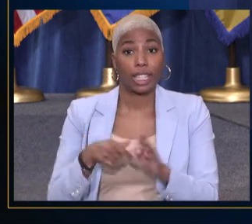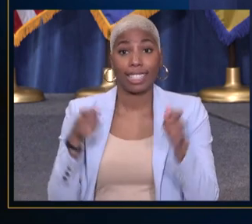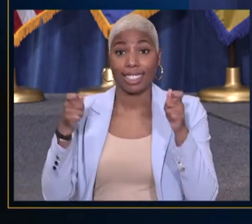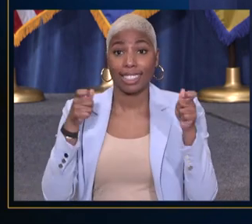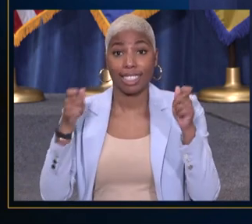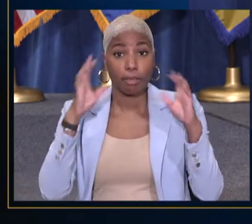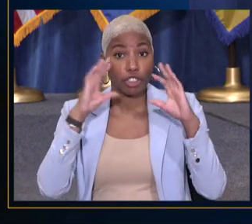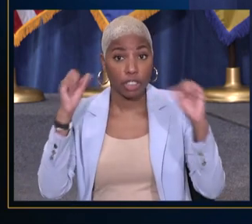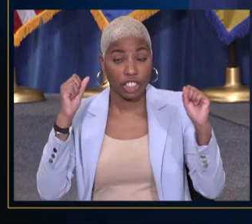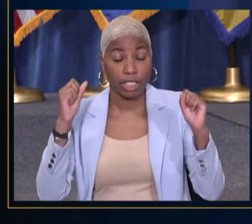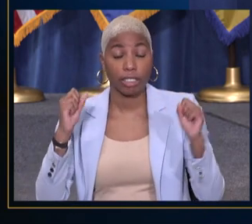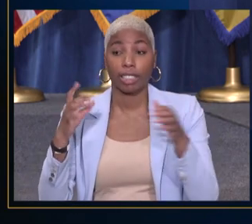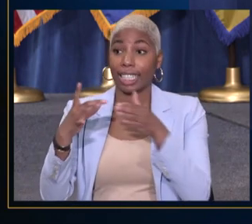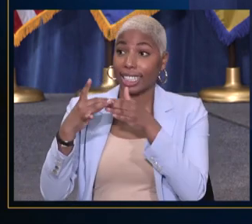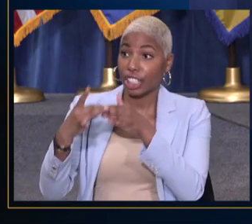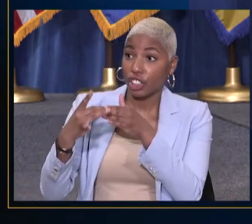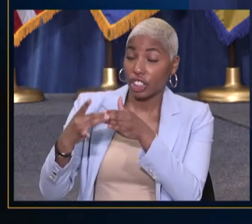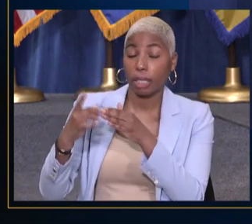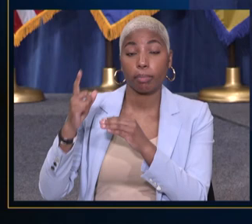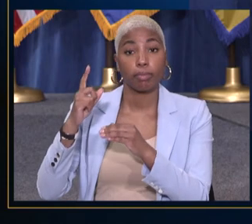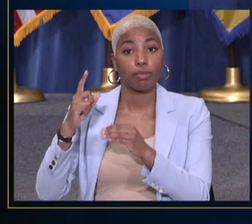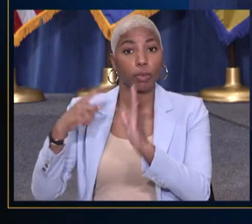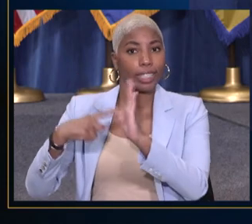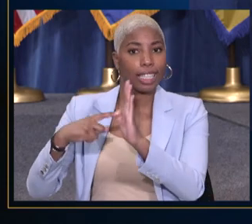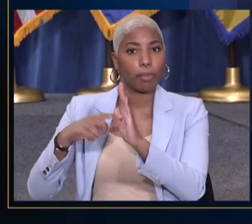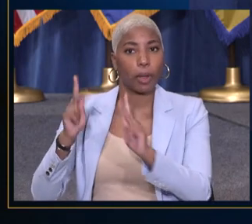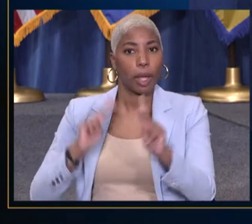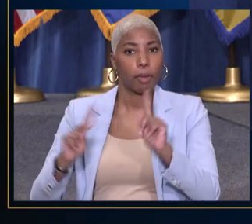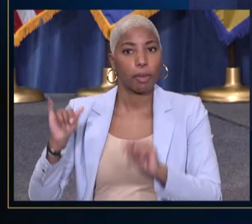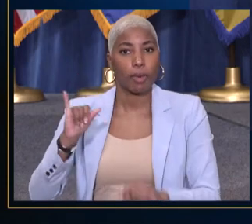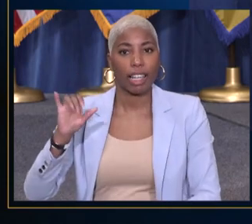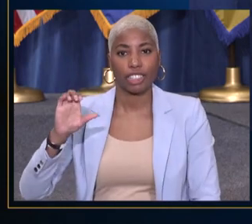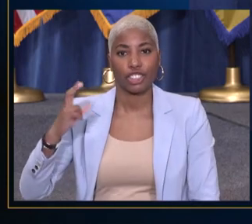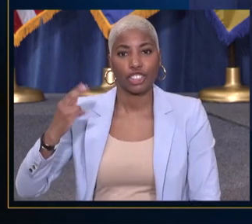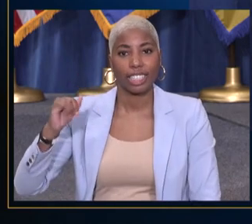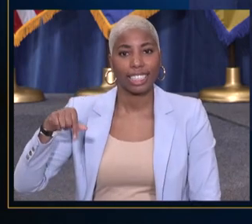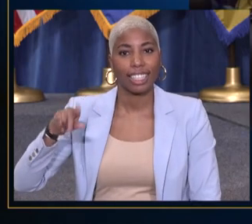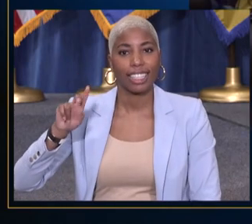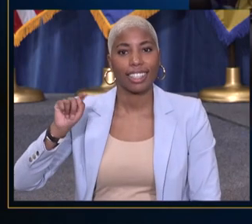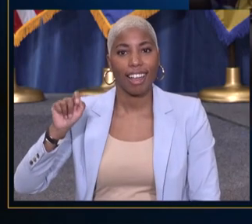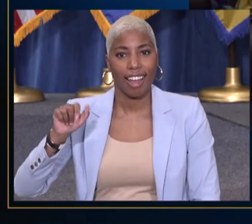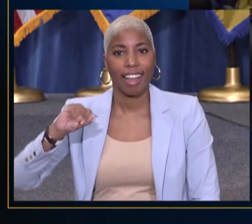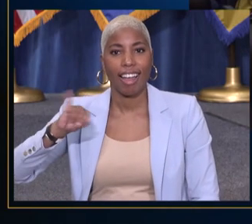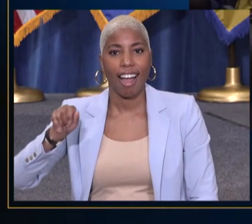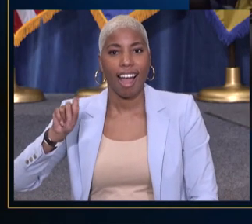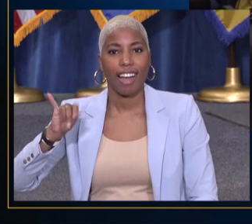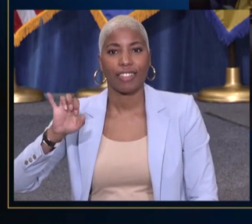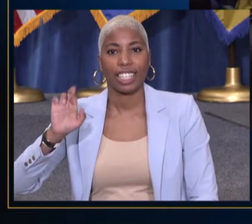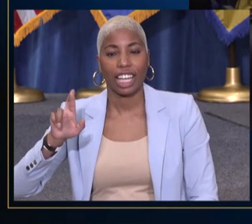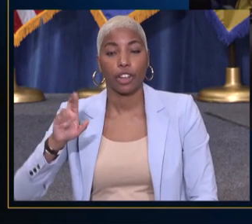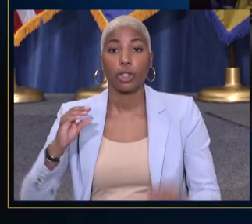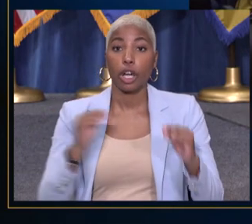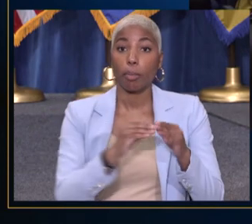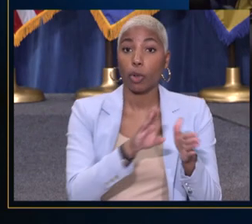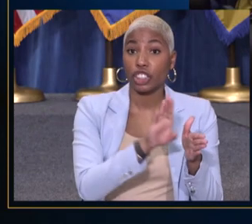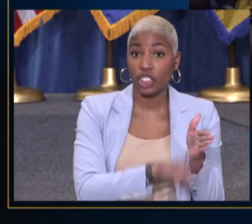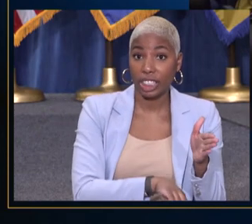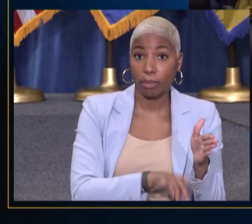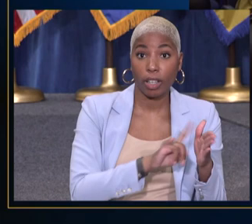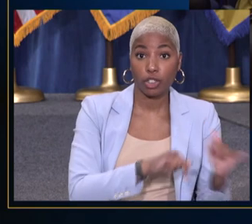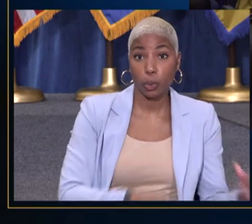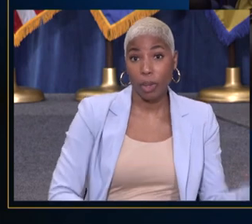folks like Chiquita and Javier and so many of you in this room, it was cheaper for her to fly to